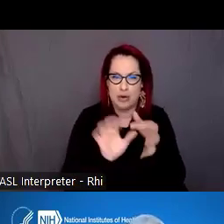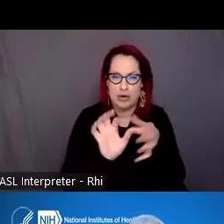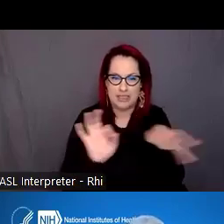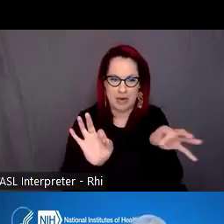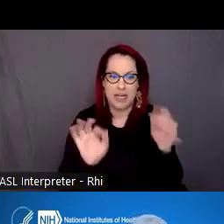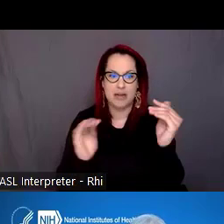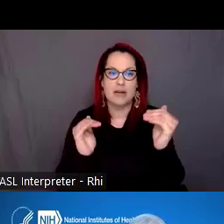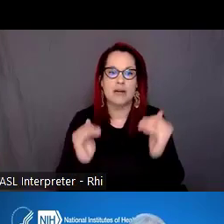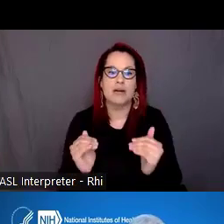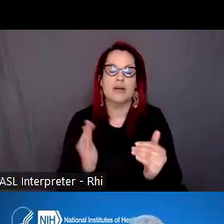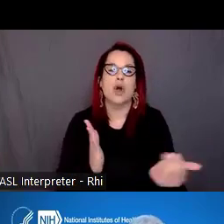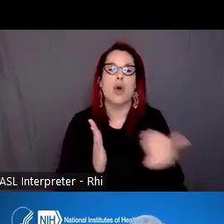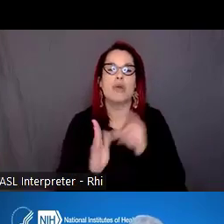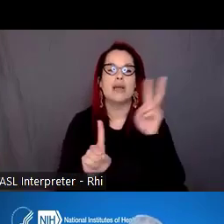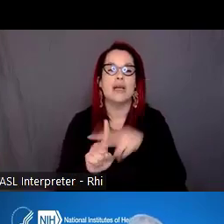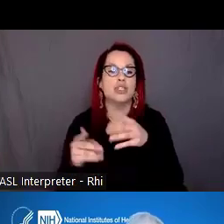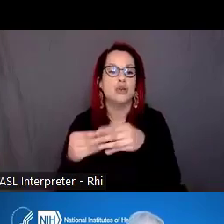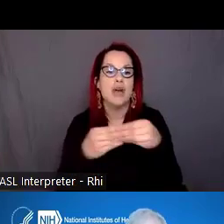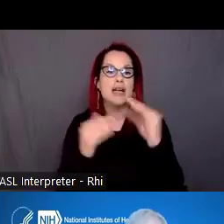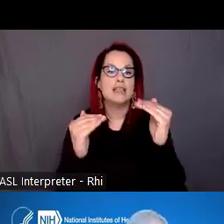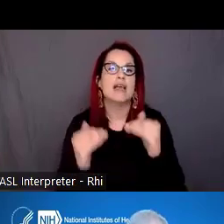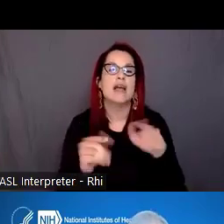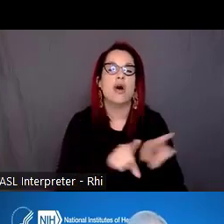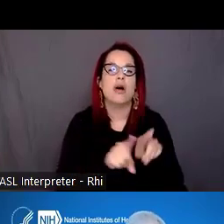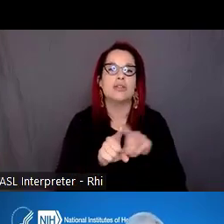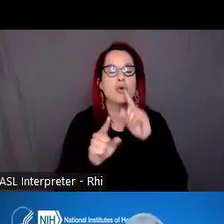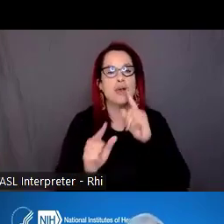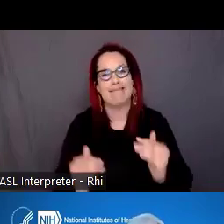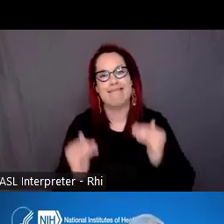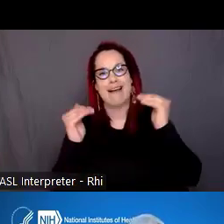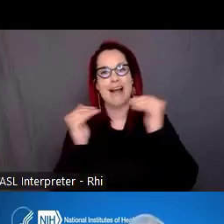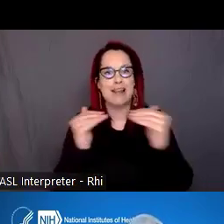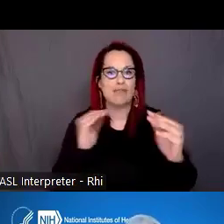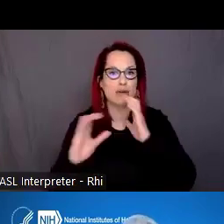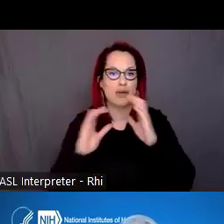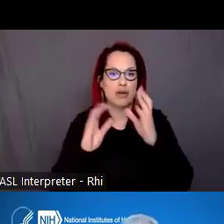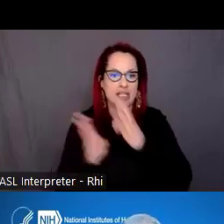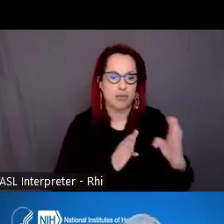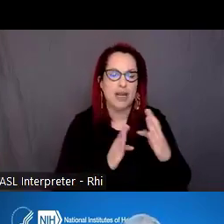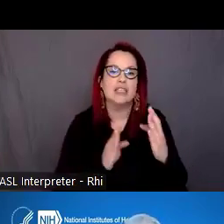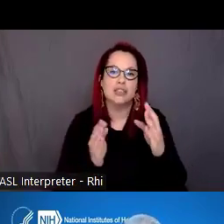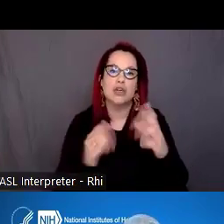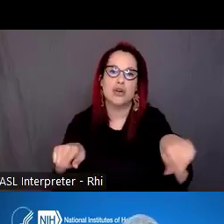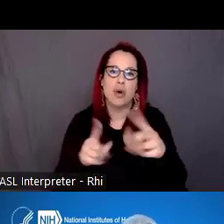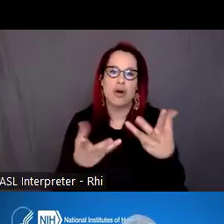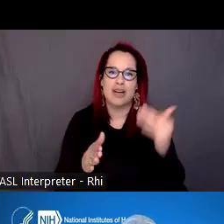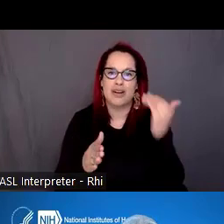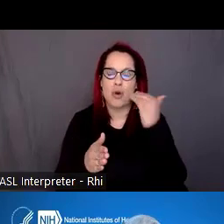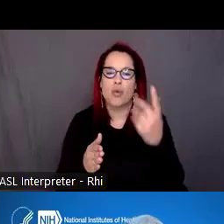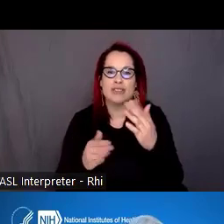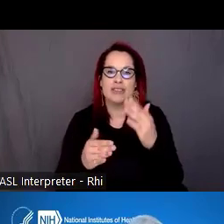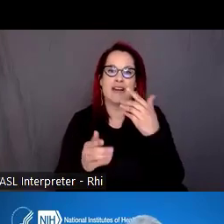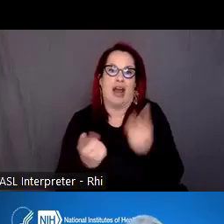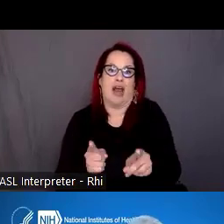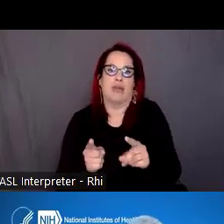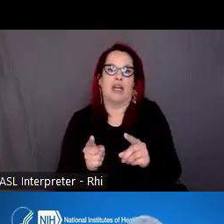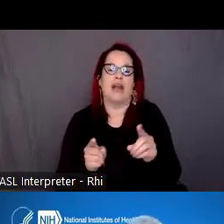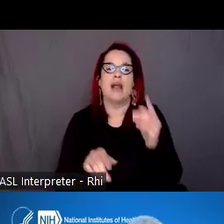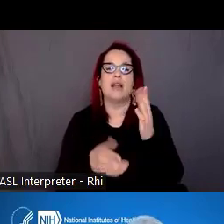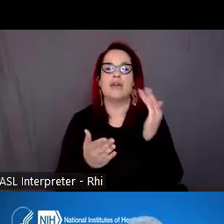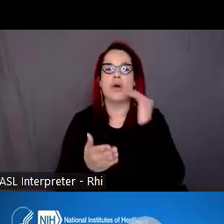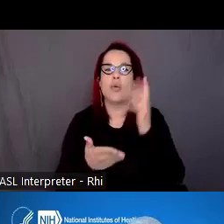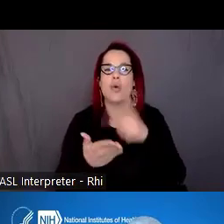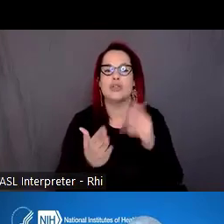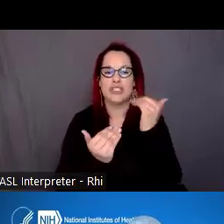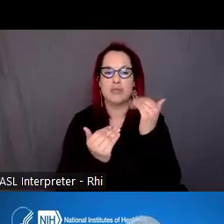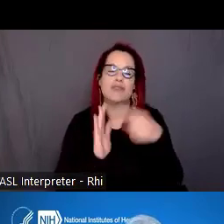have a high-level communication plan so that you know what's coming and know when to expect things like SRO training and